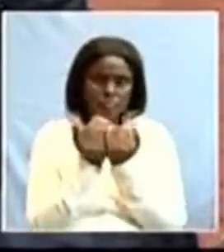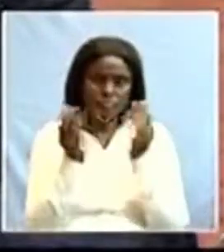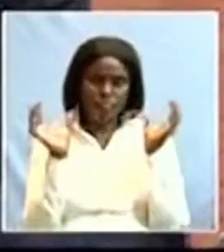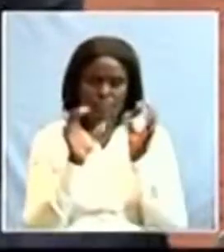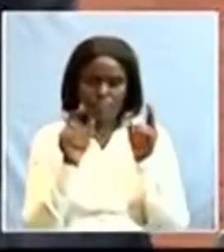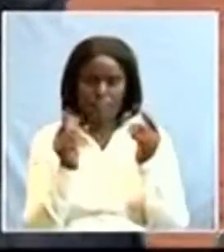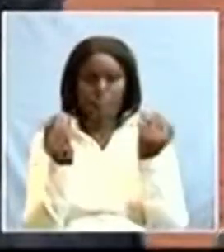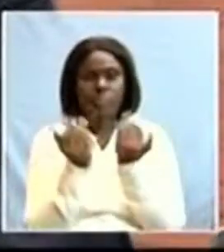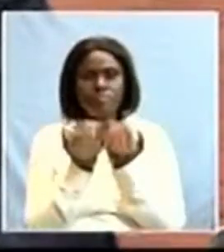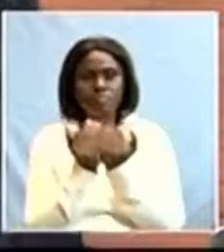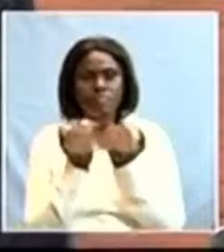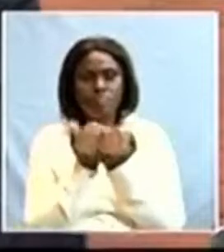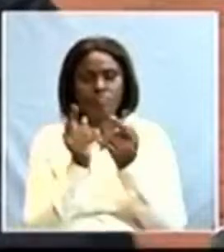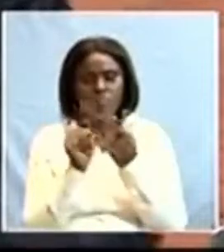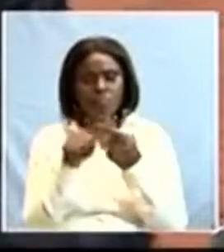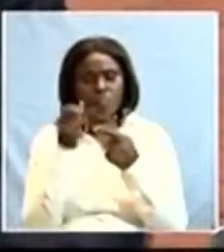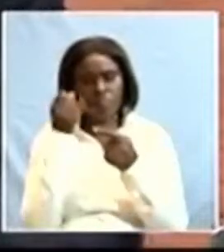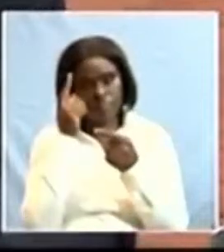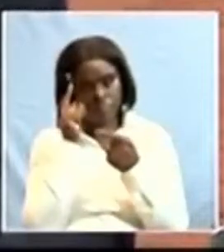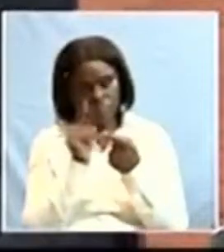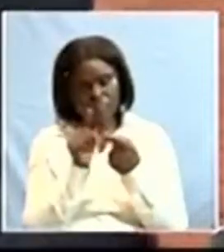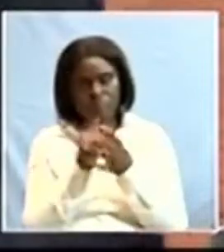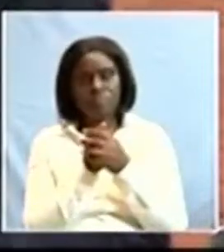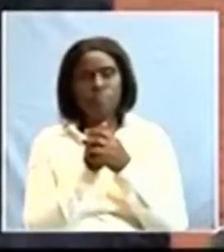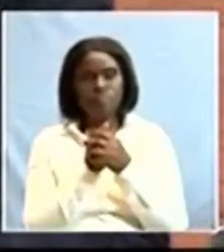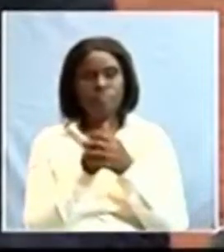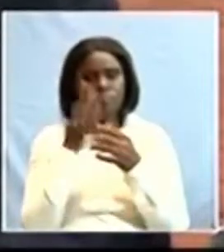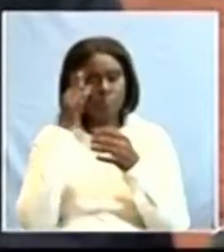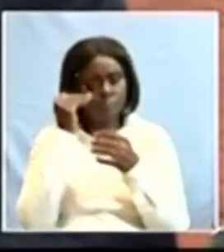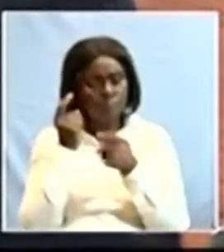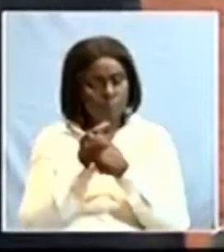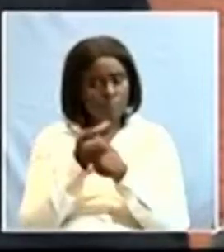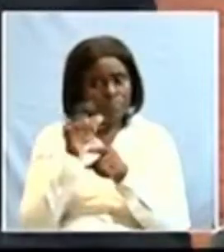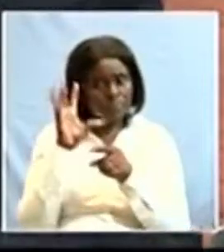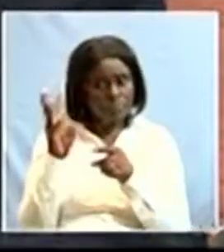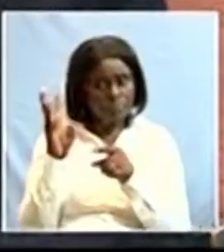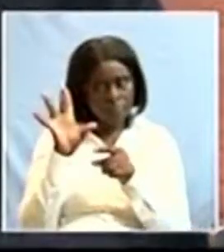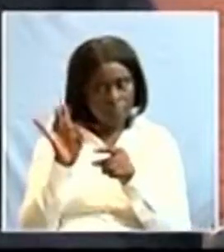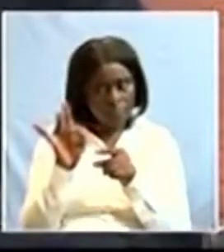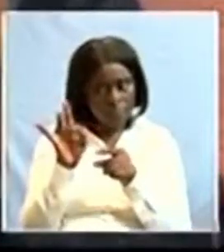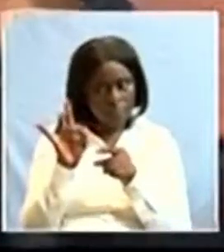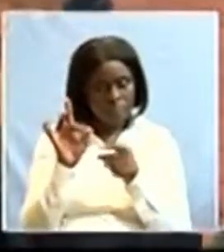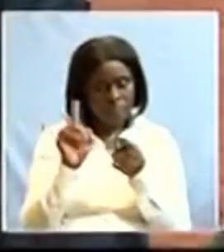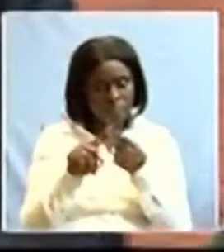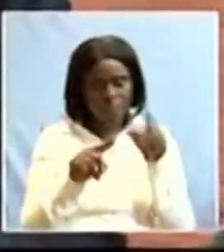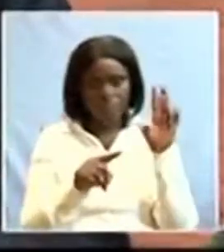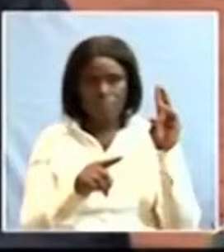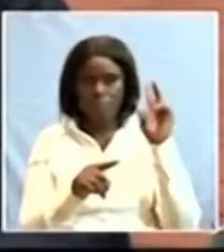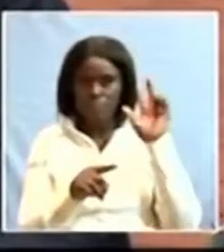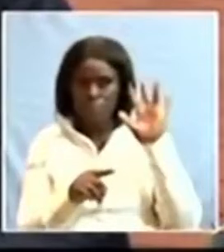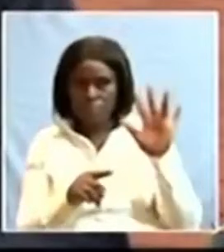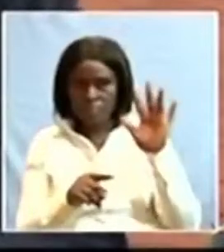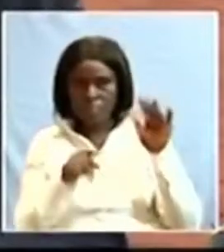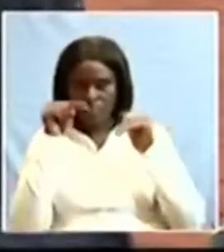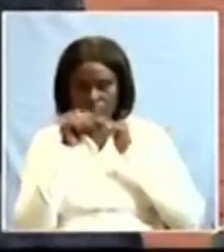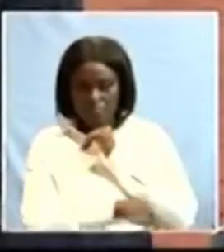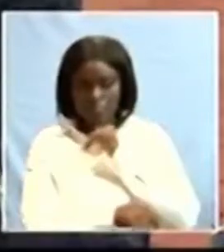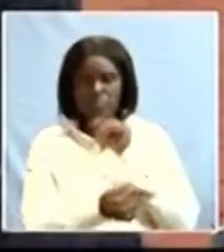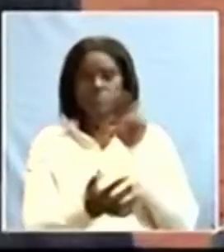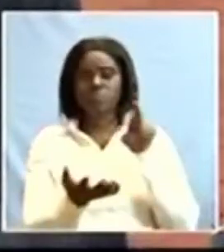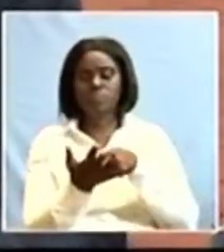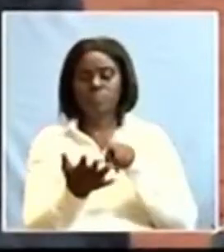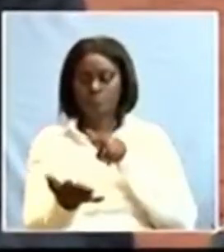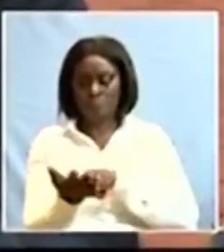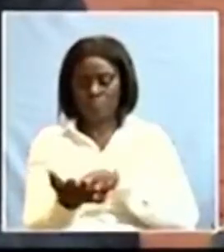committee seeking to understand why from 68 to 75, detailed report. Then